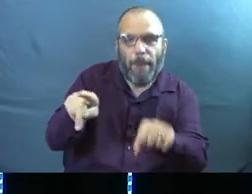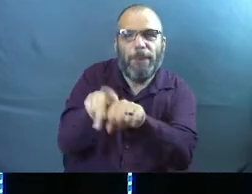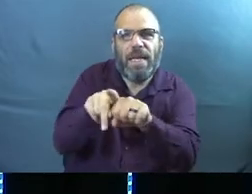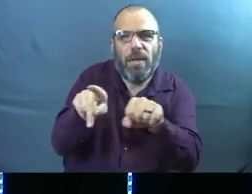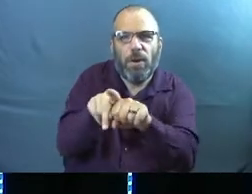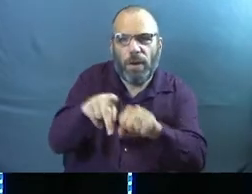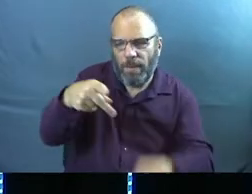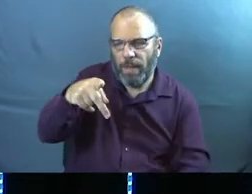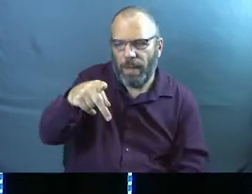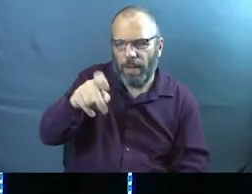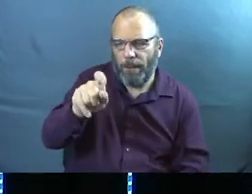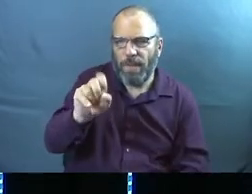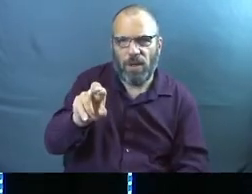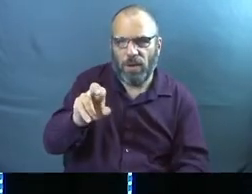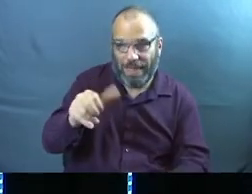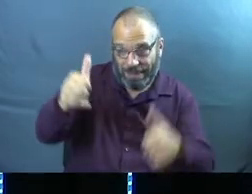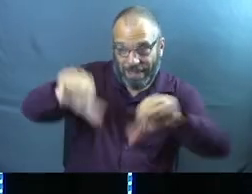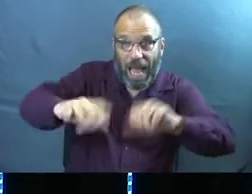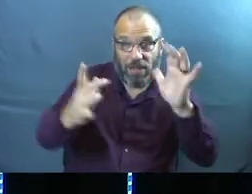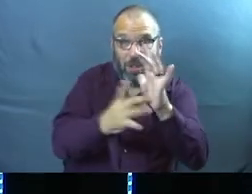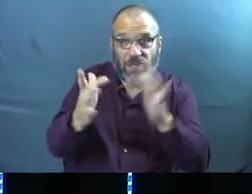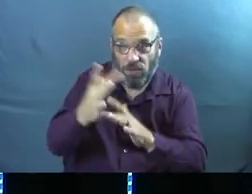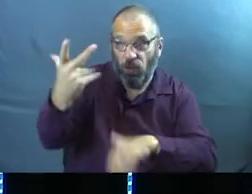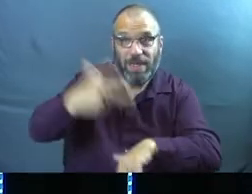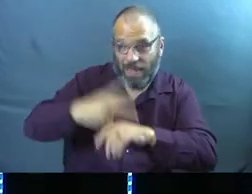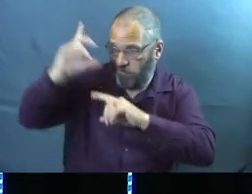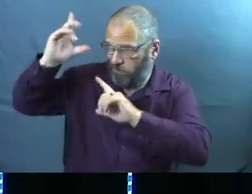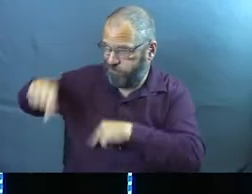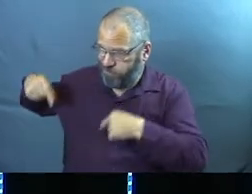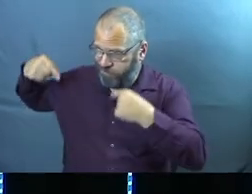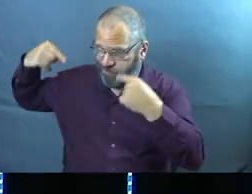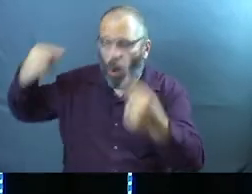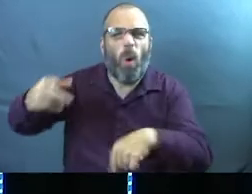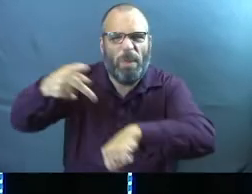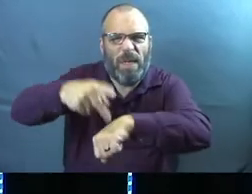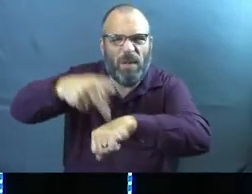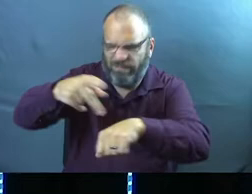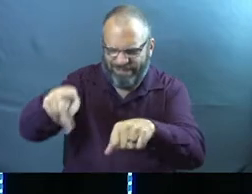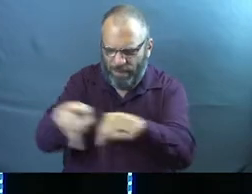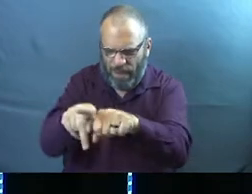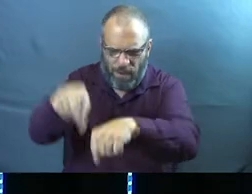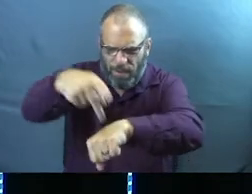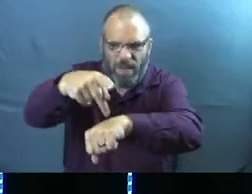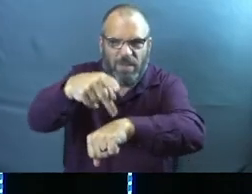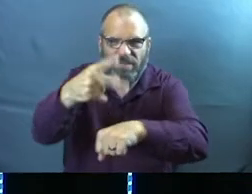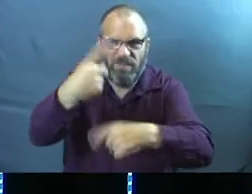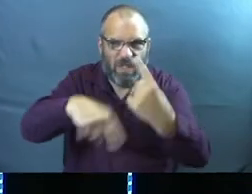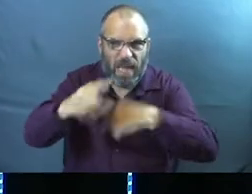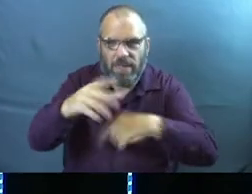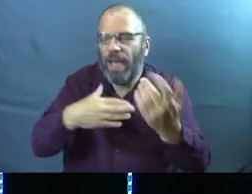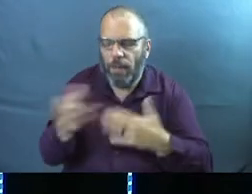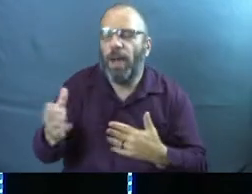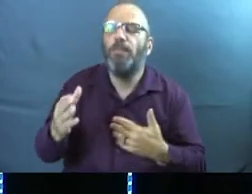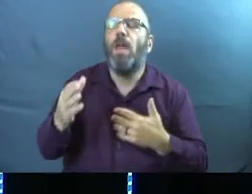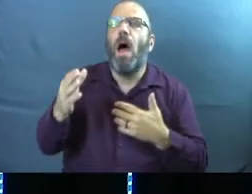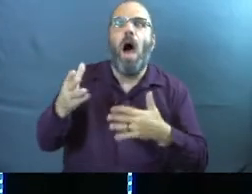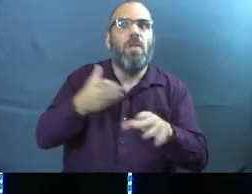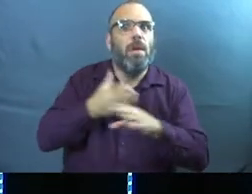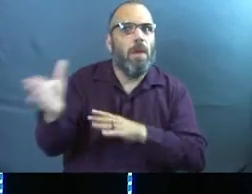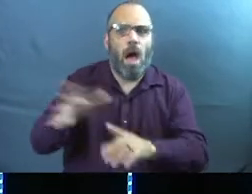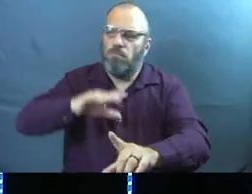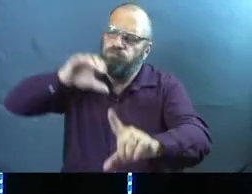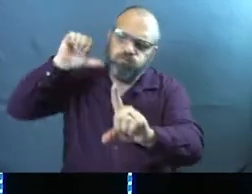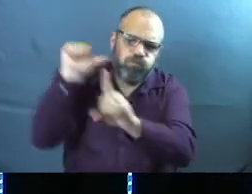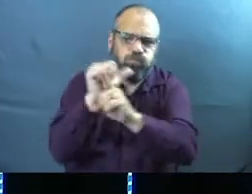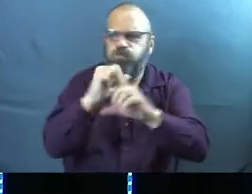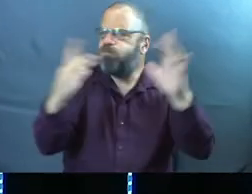three times, and we know this, they've been telling us this since we were kids, right? And after Peter does the major betrayal